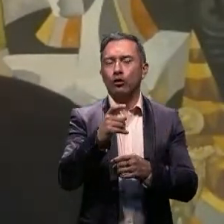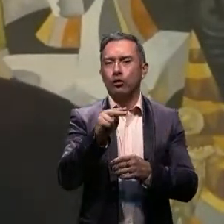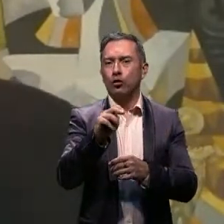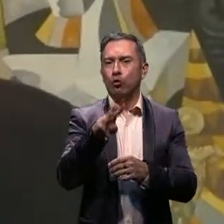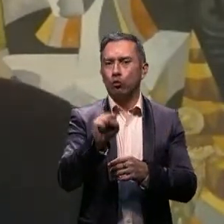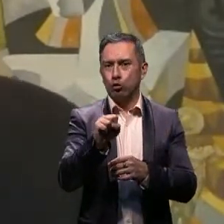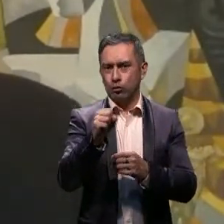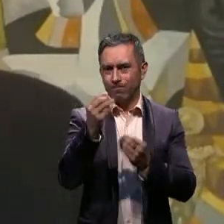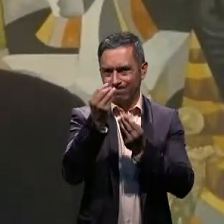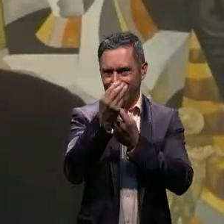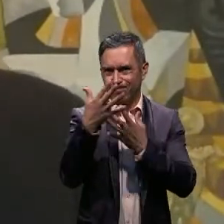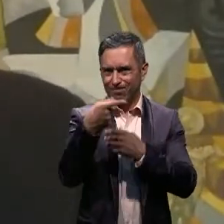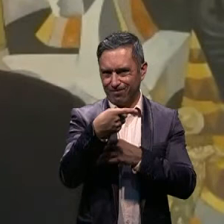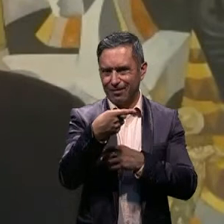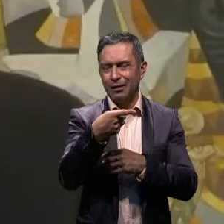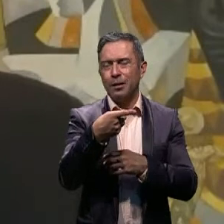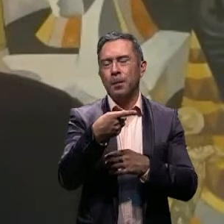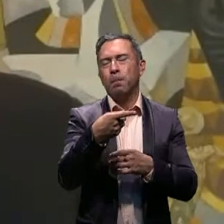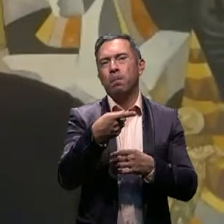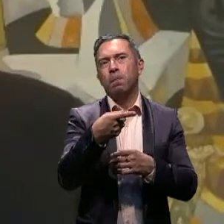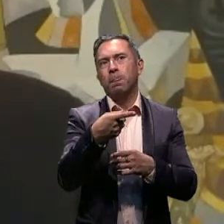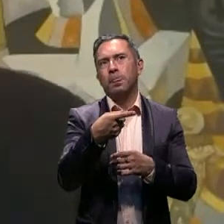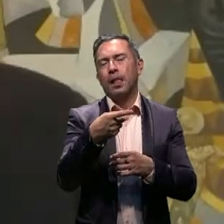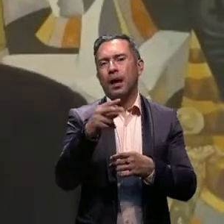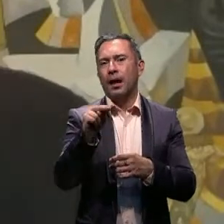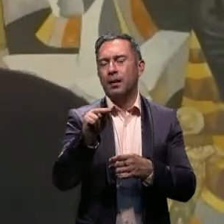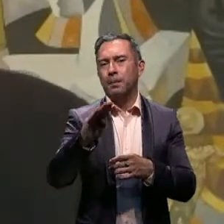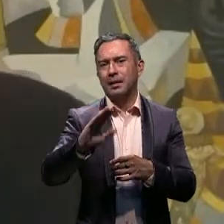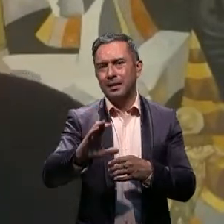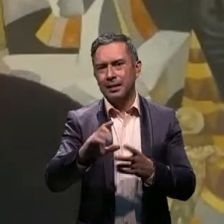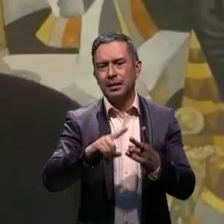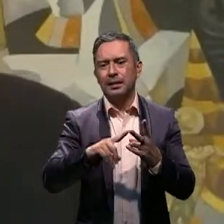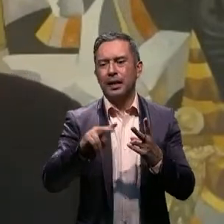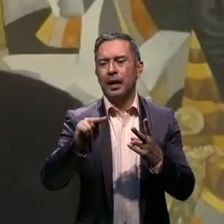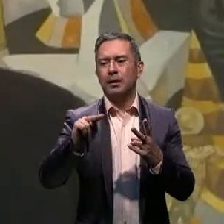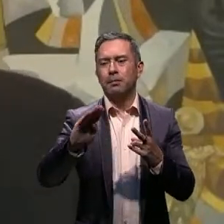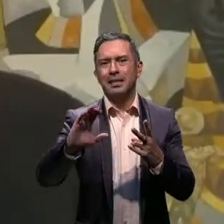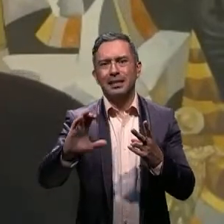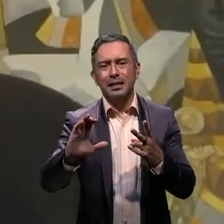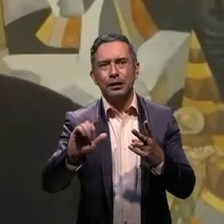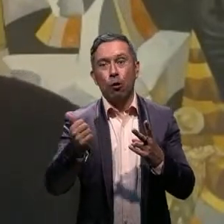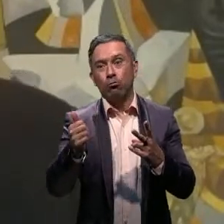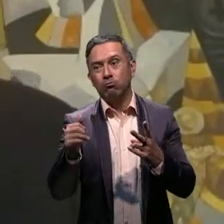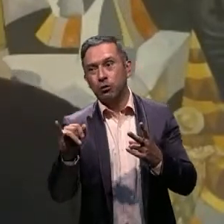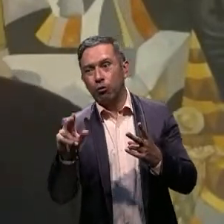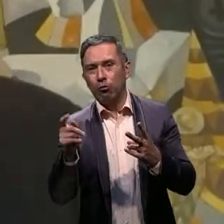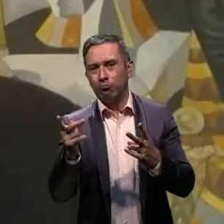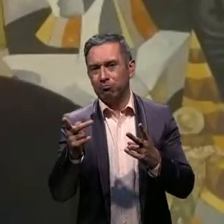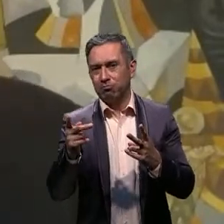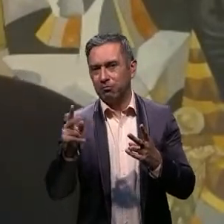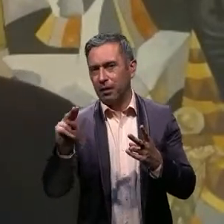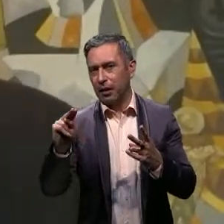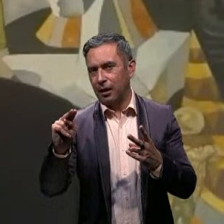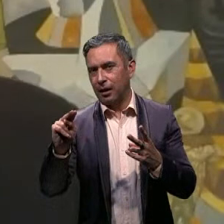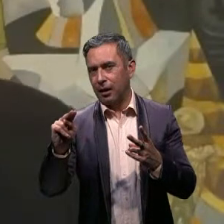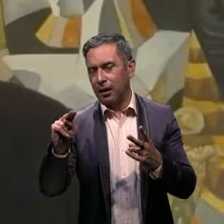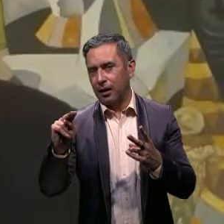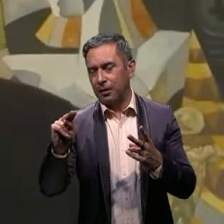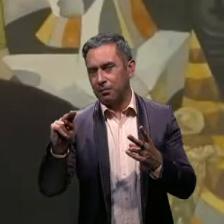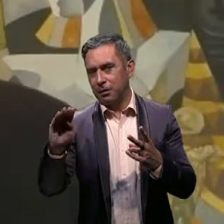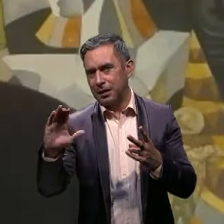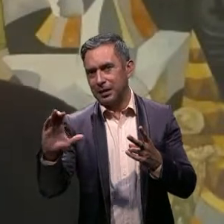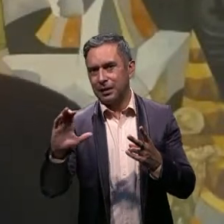clearly Fox News on the one hand and MSNBC on the or CNBC on the other